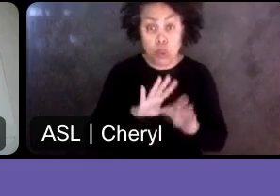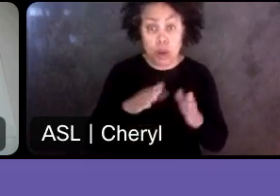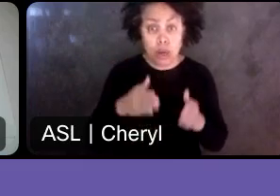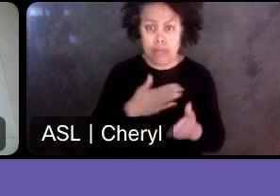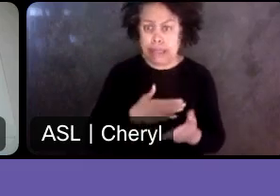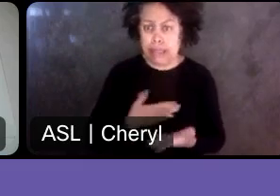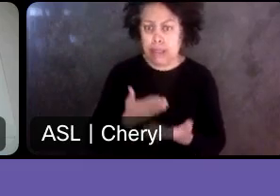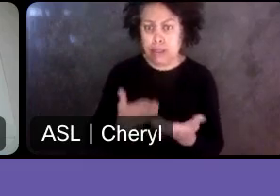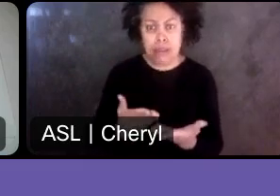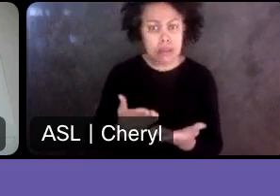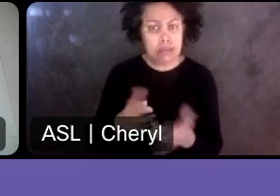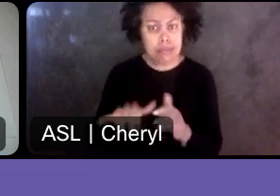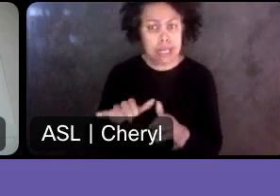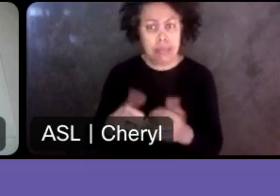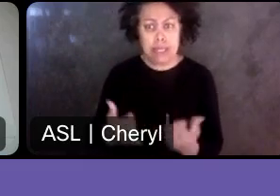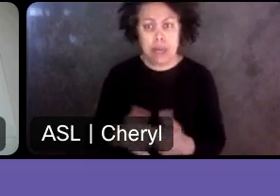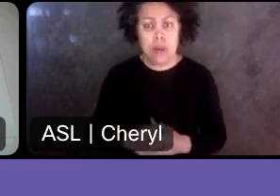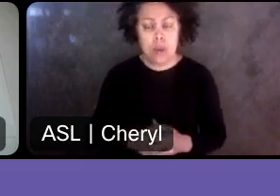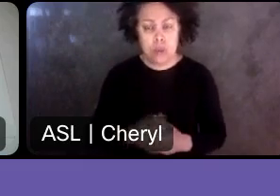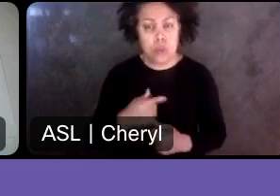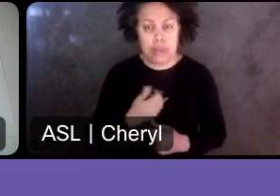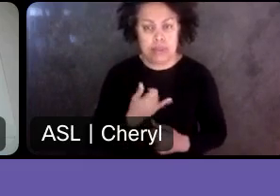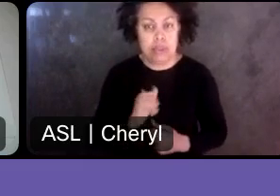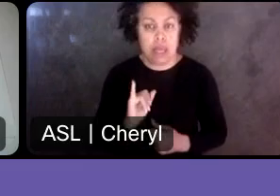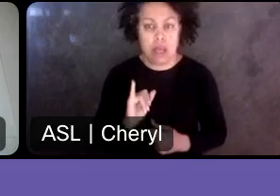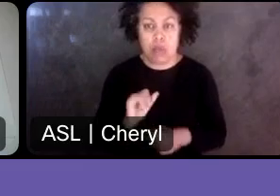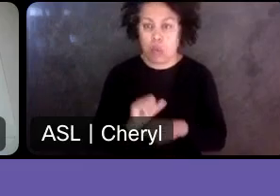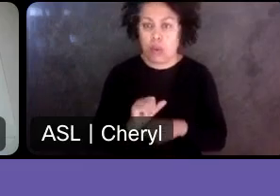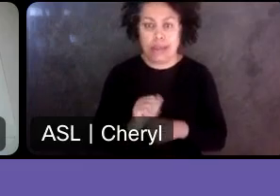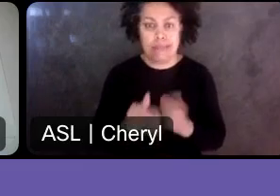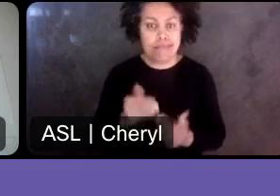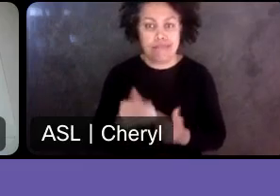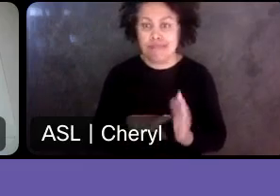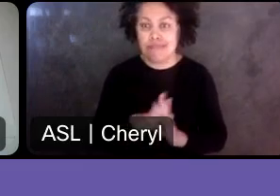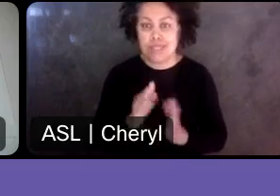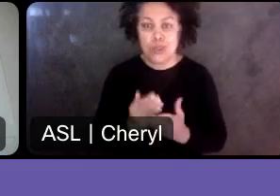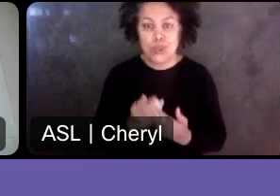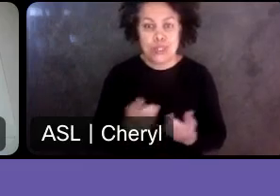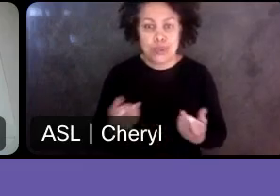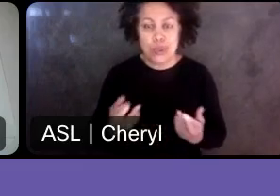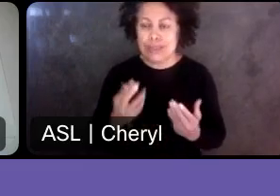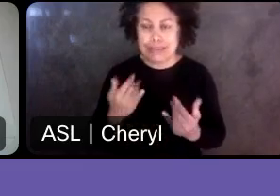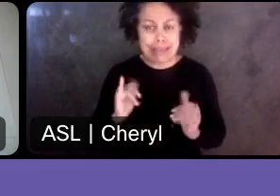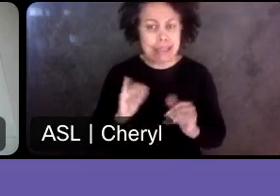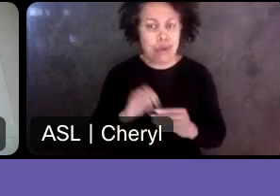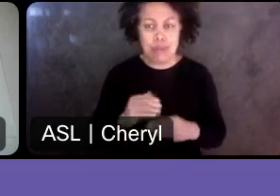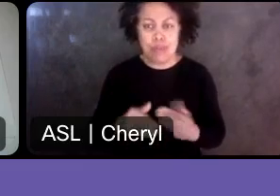too. As I said, we're still in development, creating new